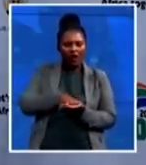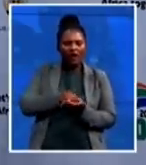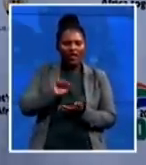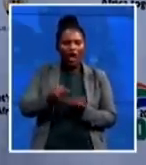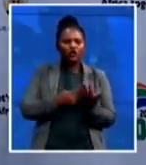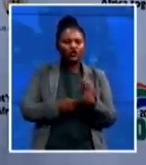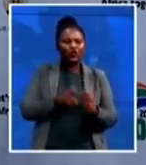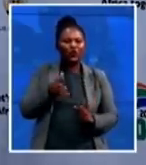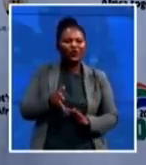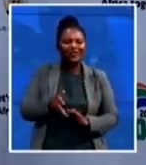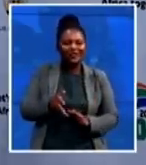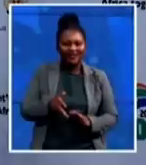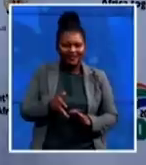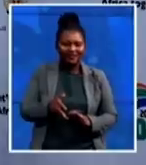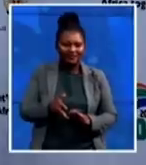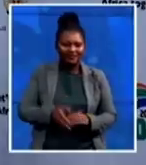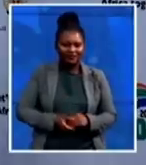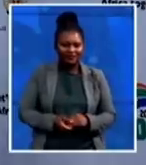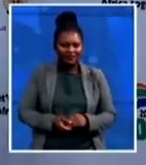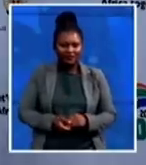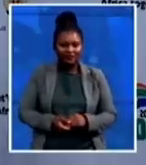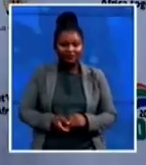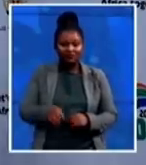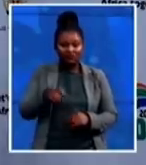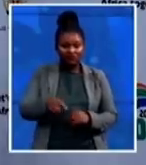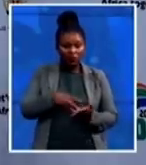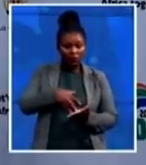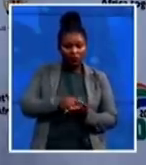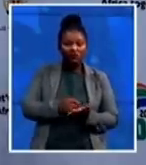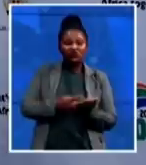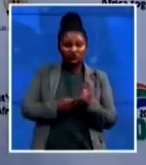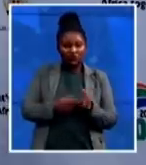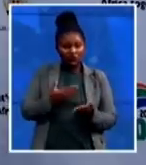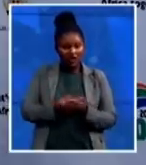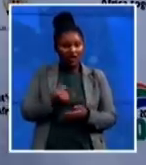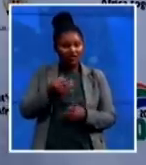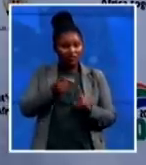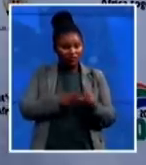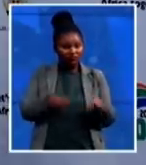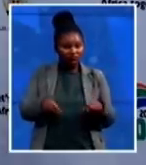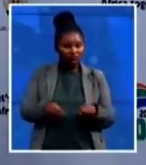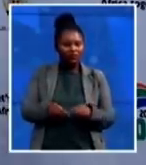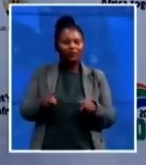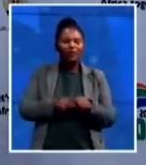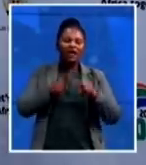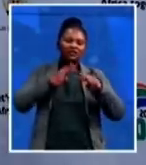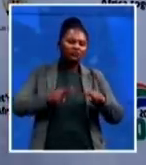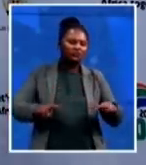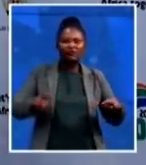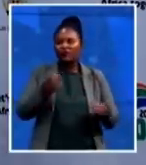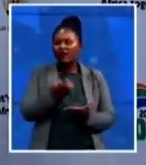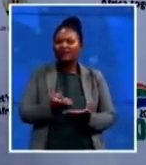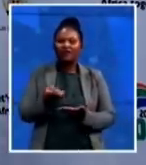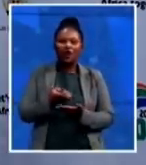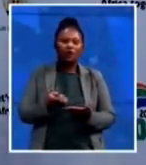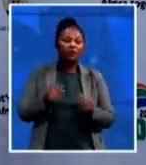their character and weaknesses get exposed. But when there's peaceful environment, the great thinkers, people with character,